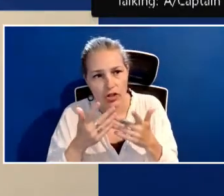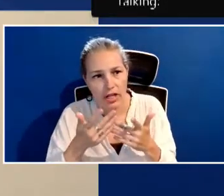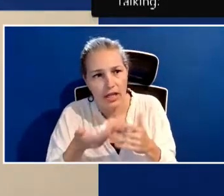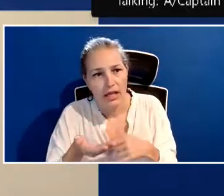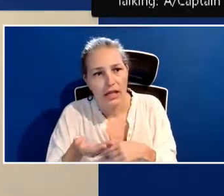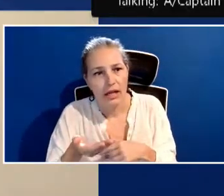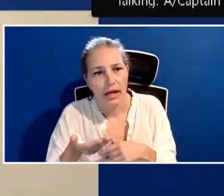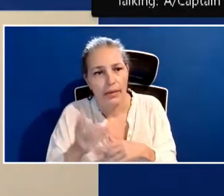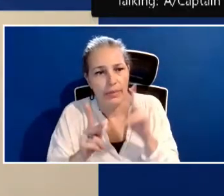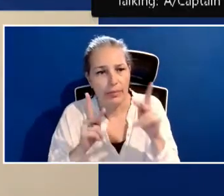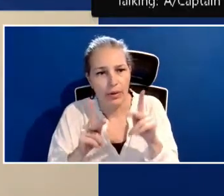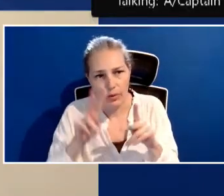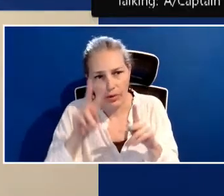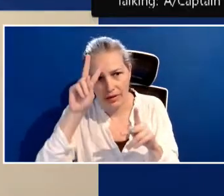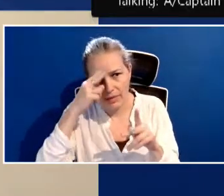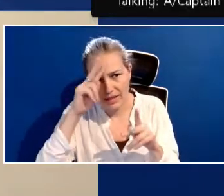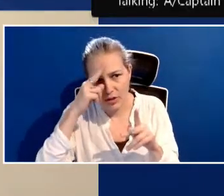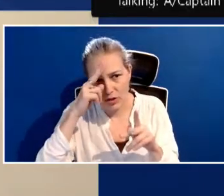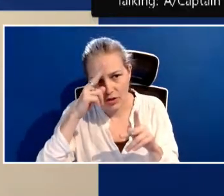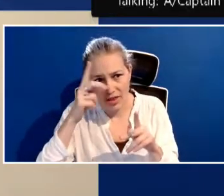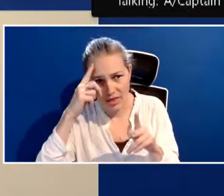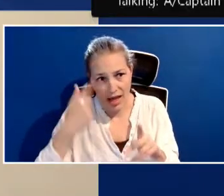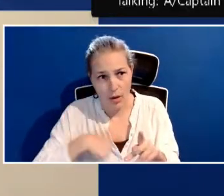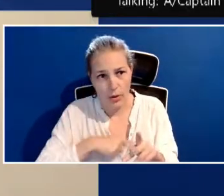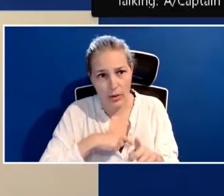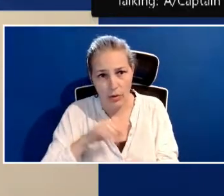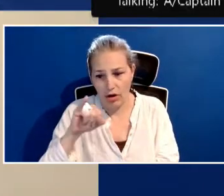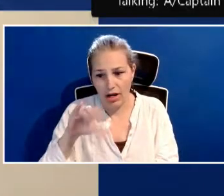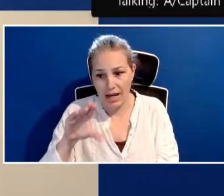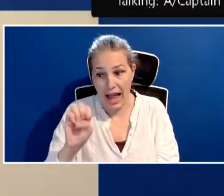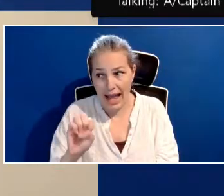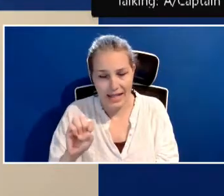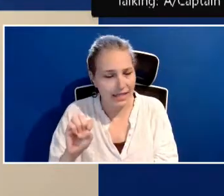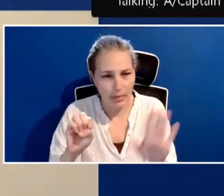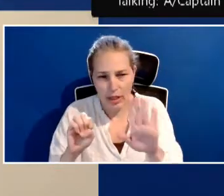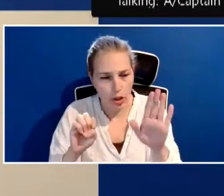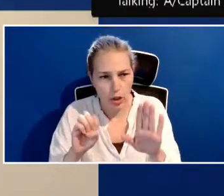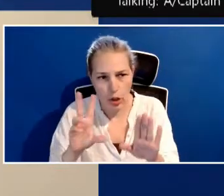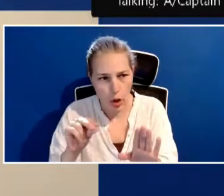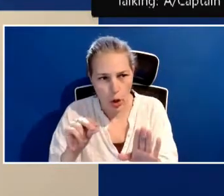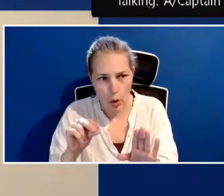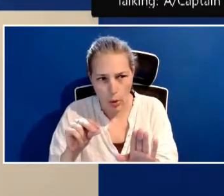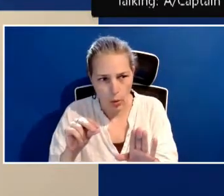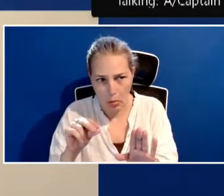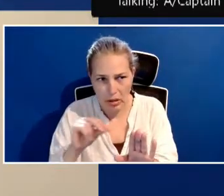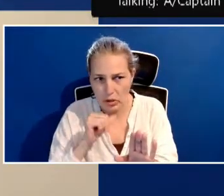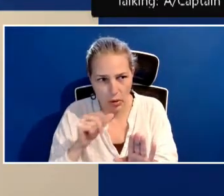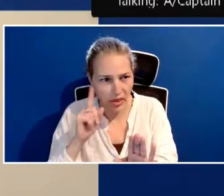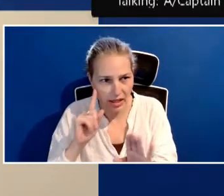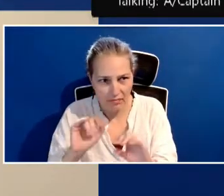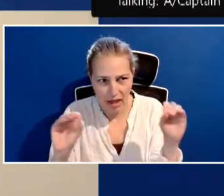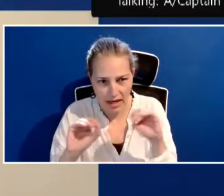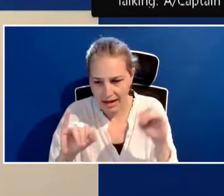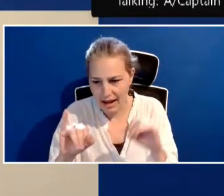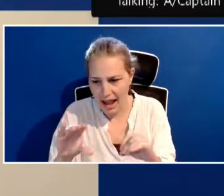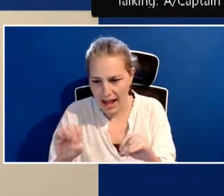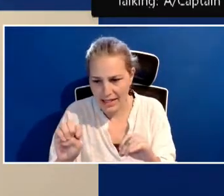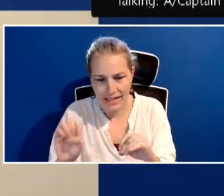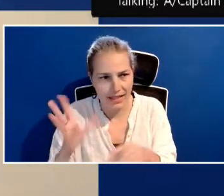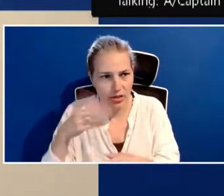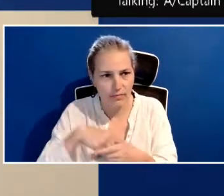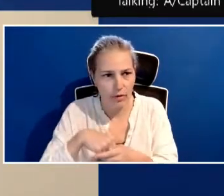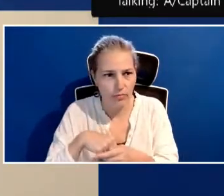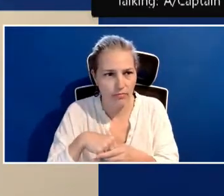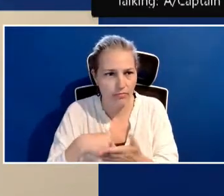ICE. ICE has not been in Altadena to my knowledge, and we haven't been working with ICE in any way.